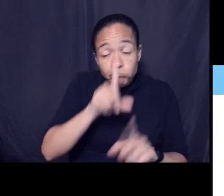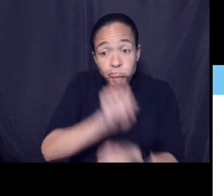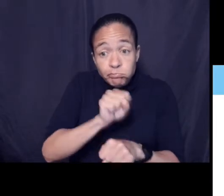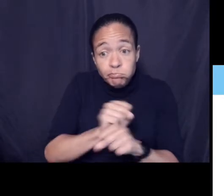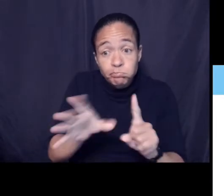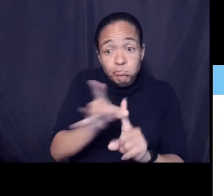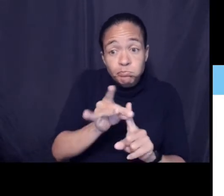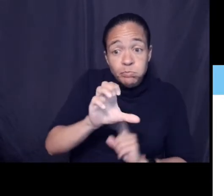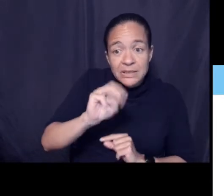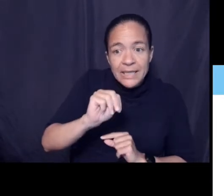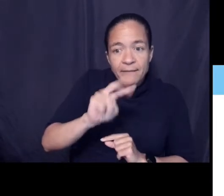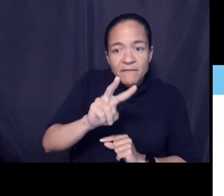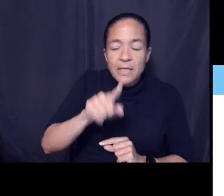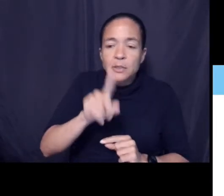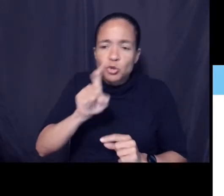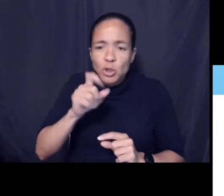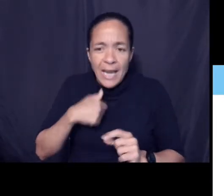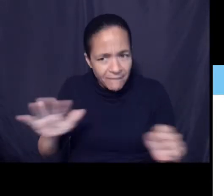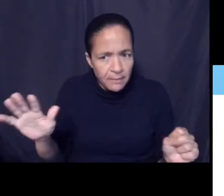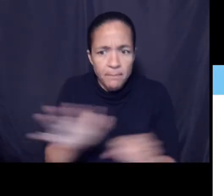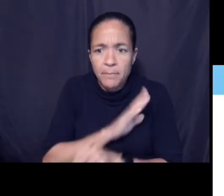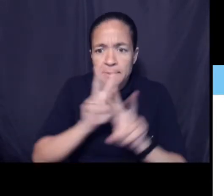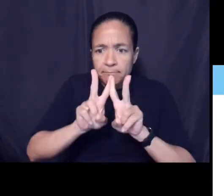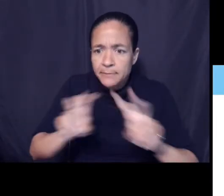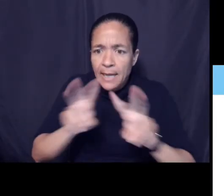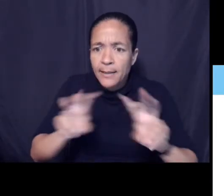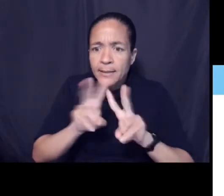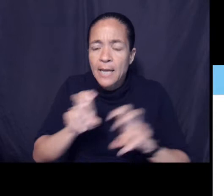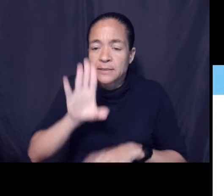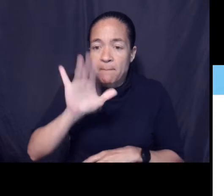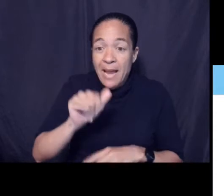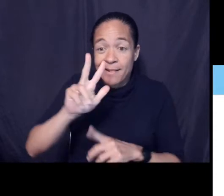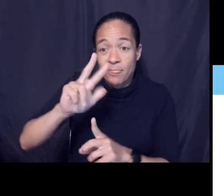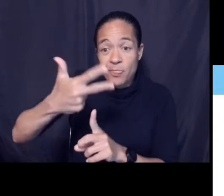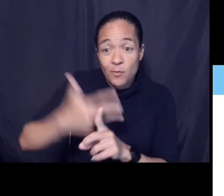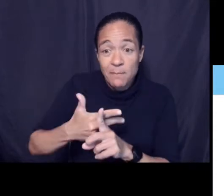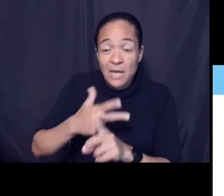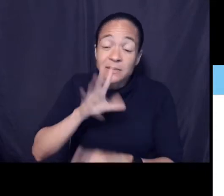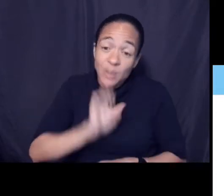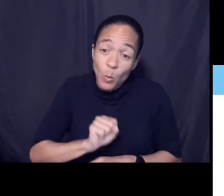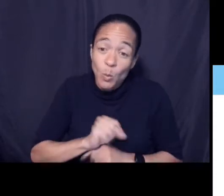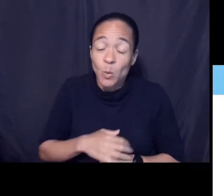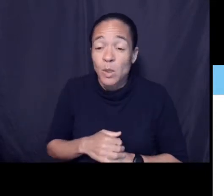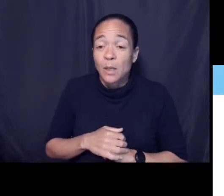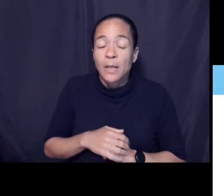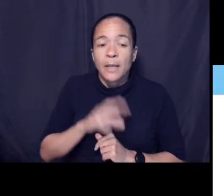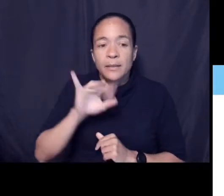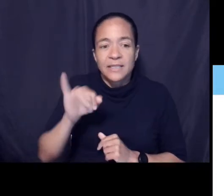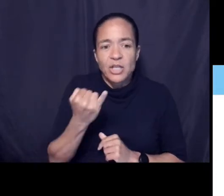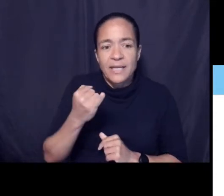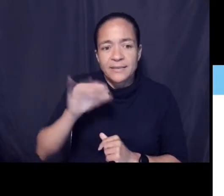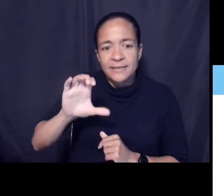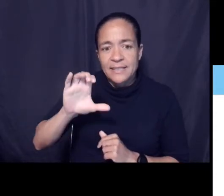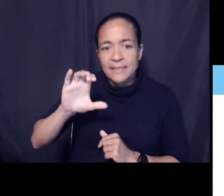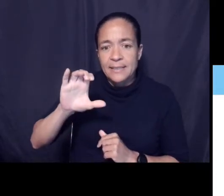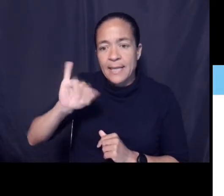infection, that baby should have a complete diagnostic audiology evaluation by 3 months of age. The JCIH